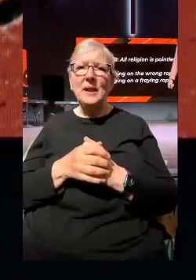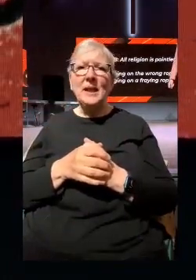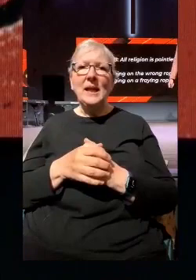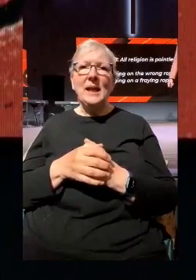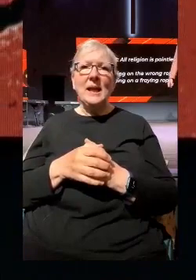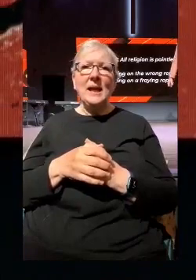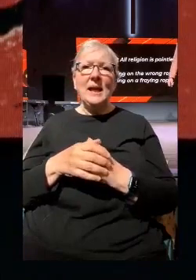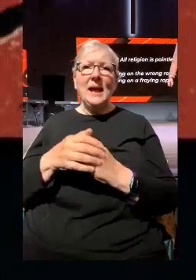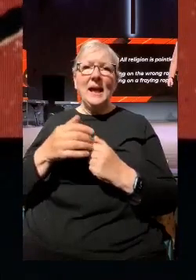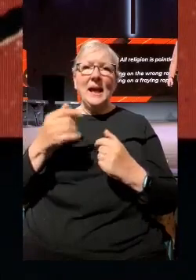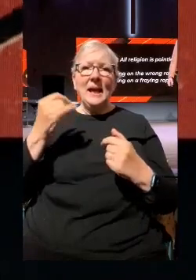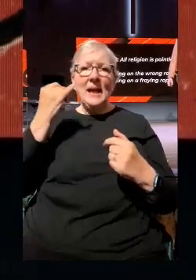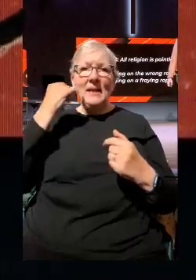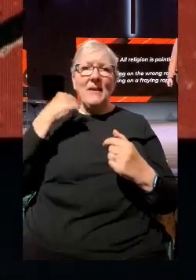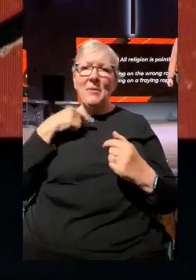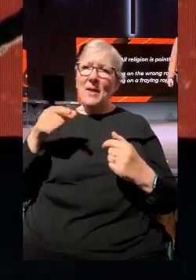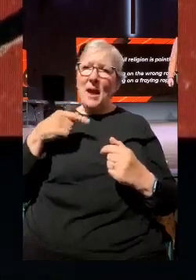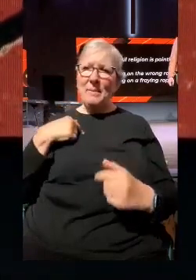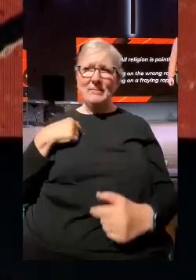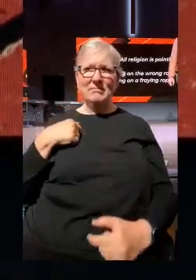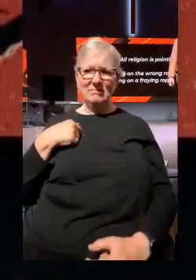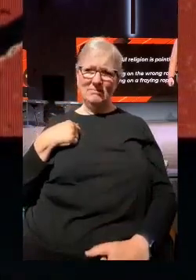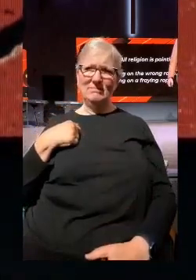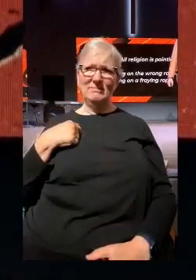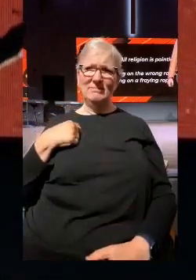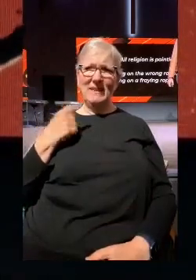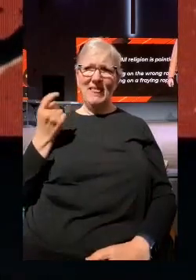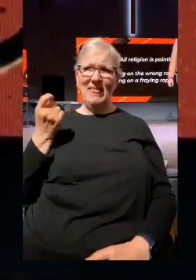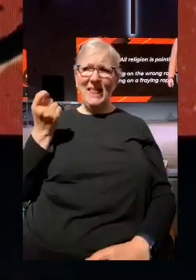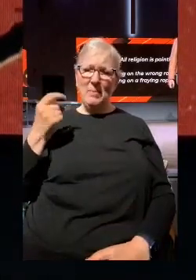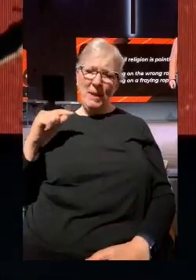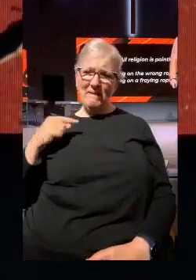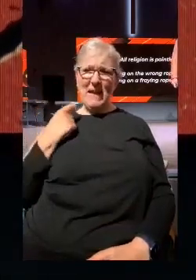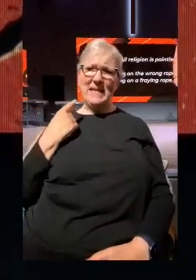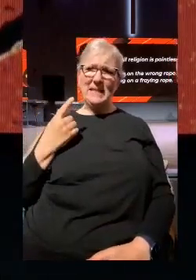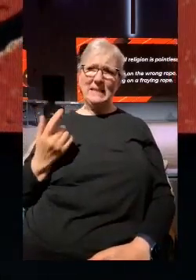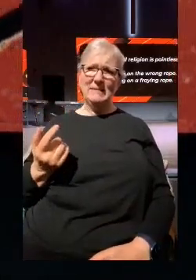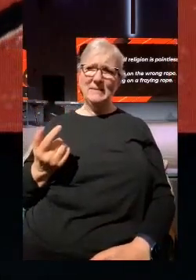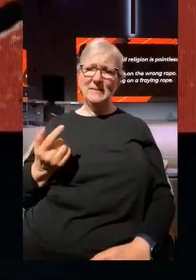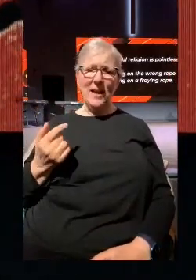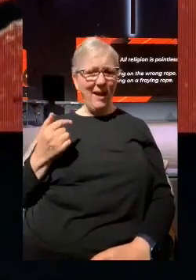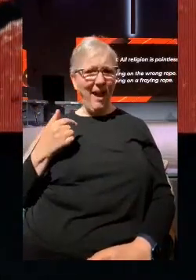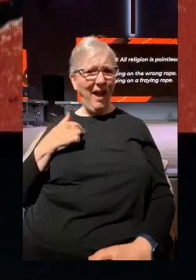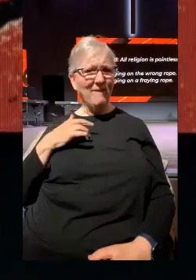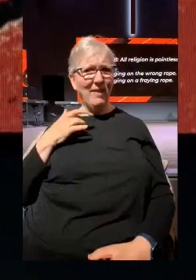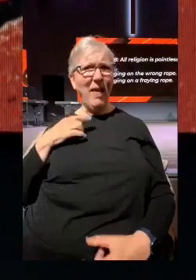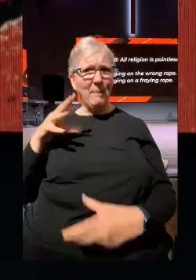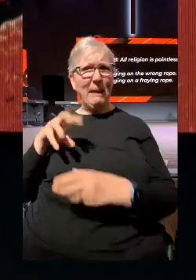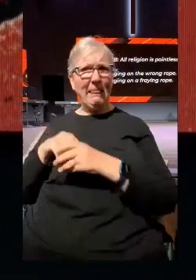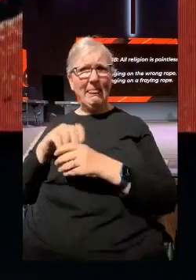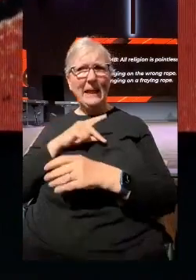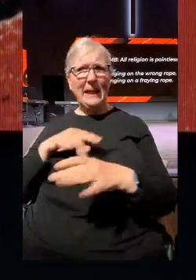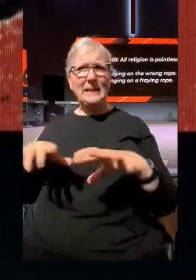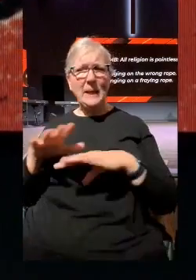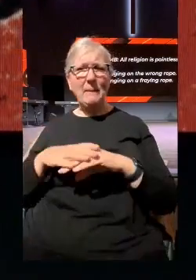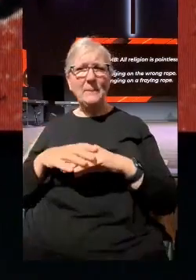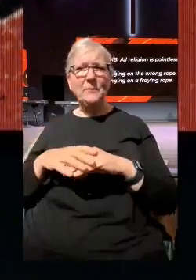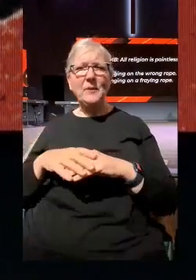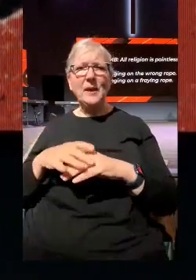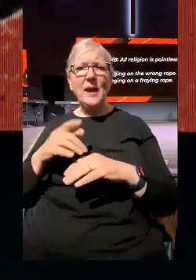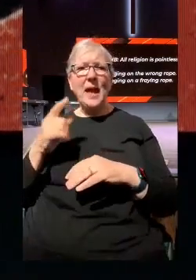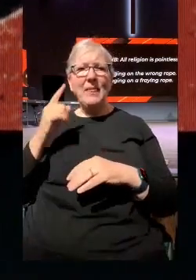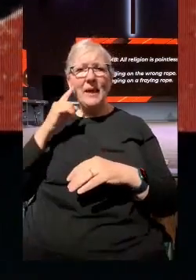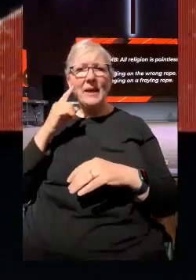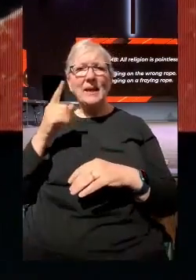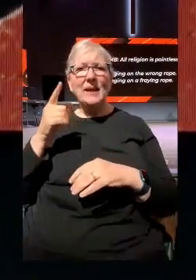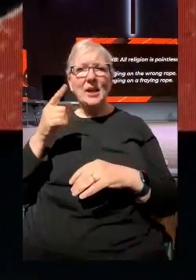Pharisee, I'd be a little offended right now, because I'm pretty sure I'm in the kingdom of God. I can only guess that Jesus is saying, you get it